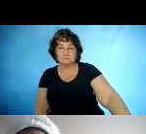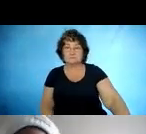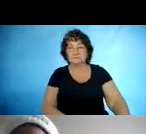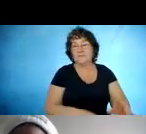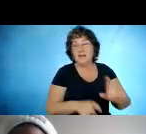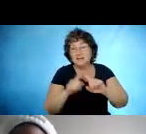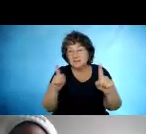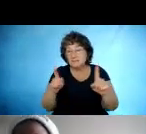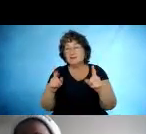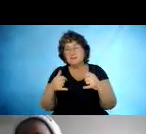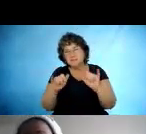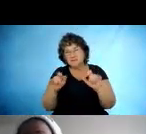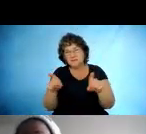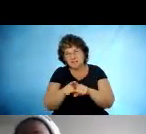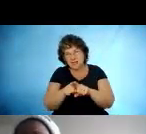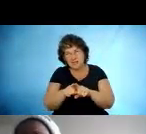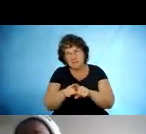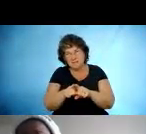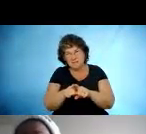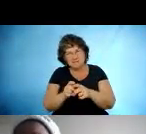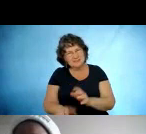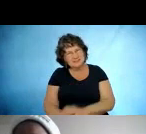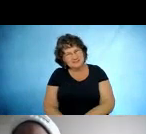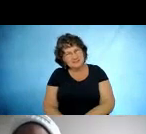kind of, cause like